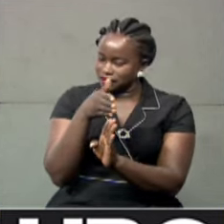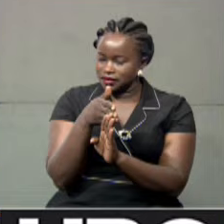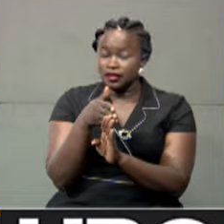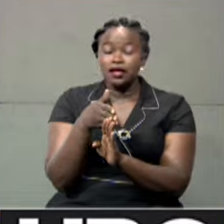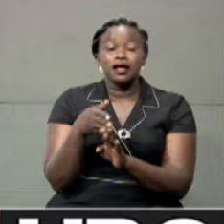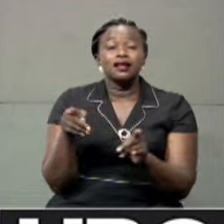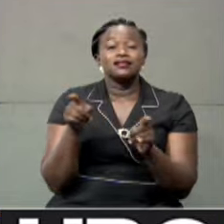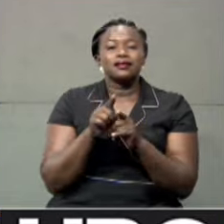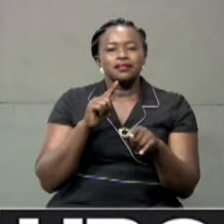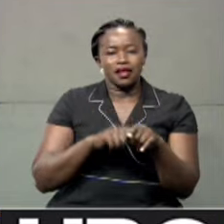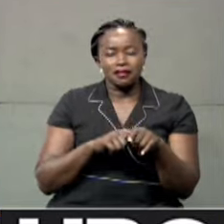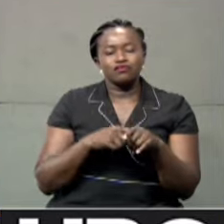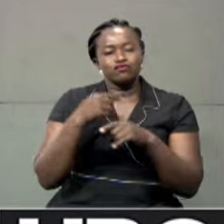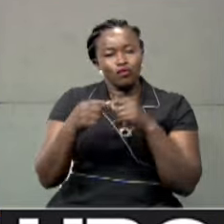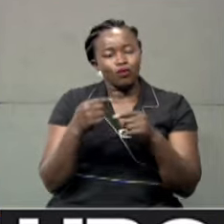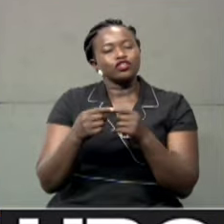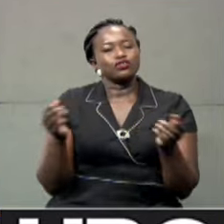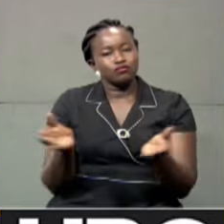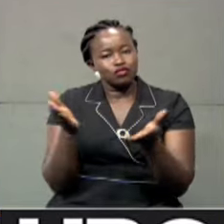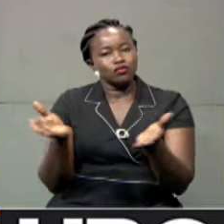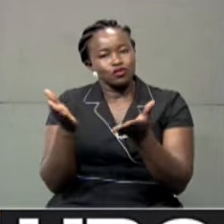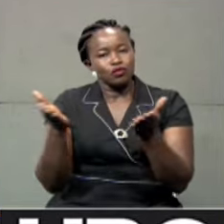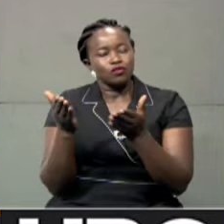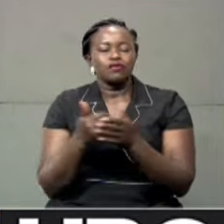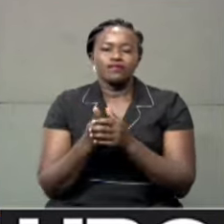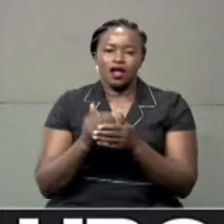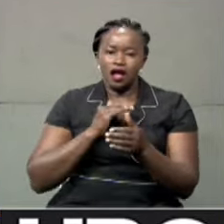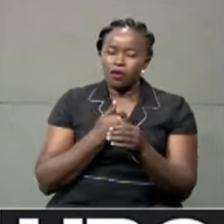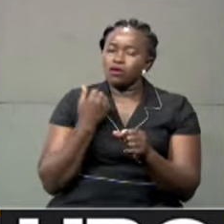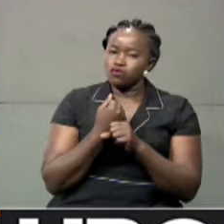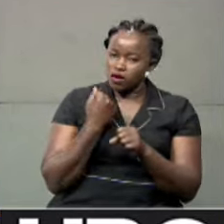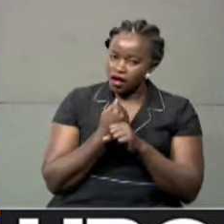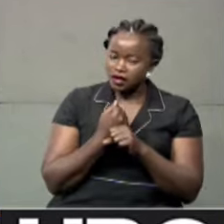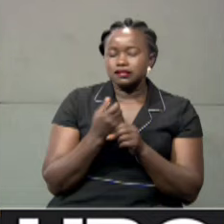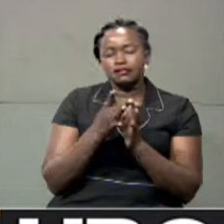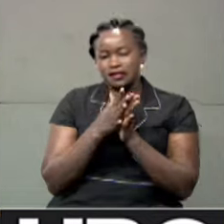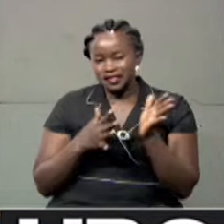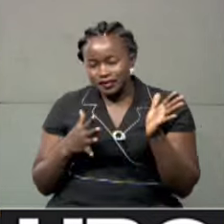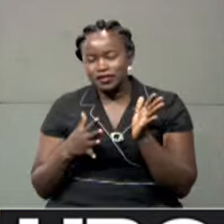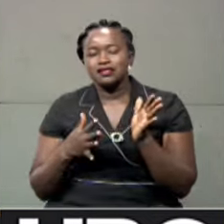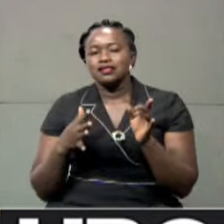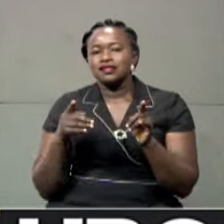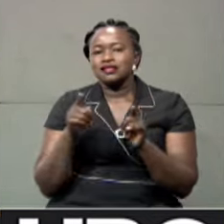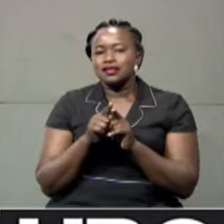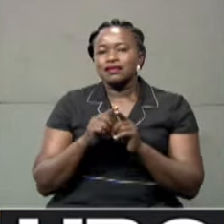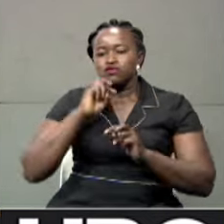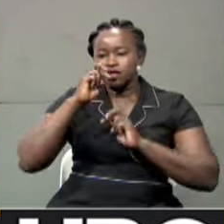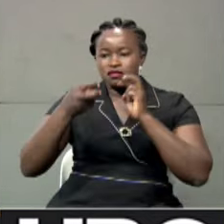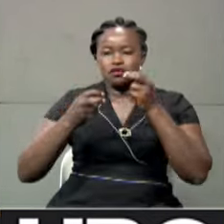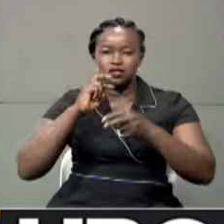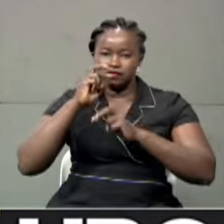time is bettering our own efficiency, effectiveness, and